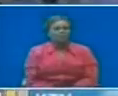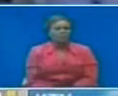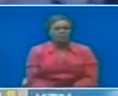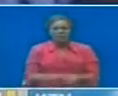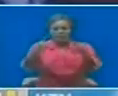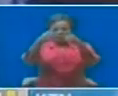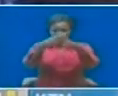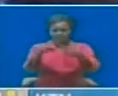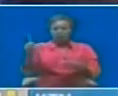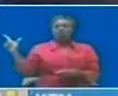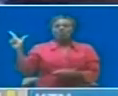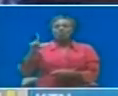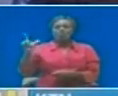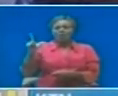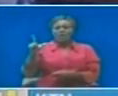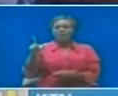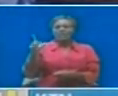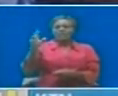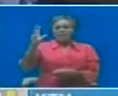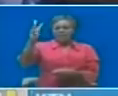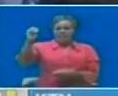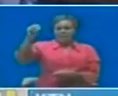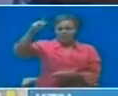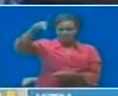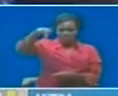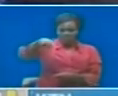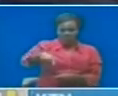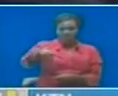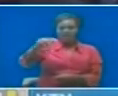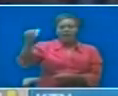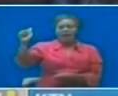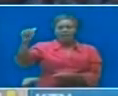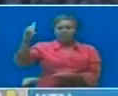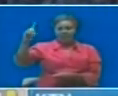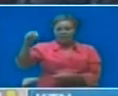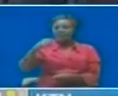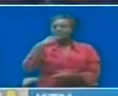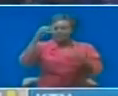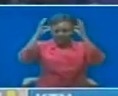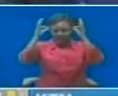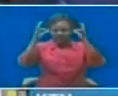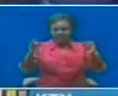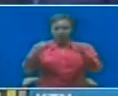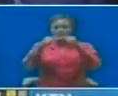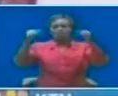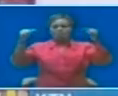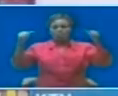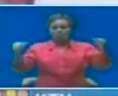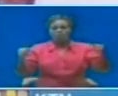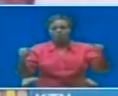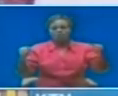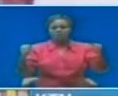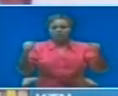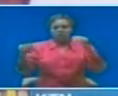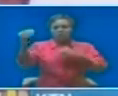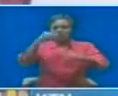But it was in Lunga-Lunga constituency that the area member of parliament, Abdallah Mwashetani, decided to go against the tide by opposing